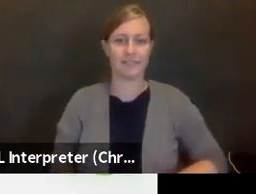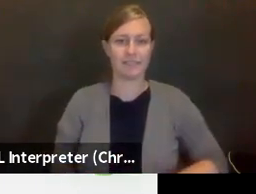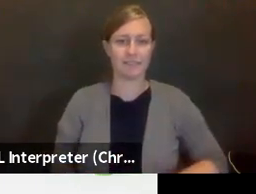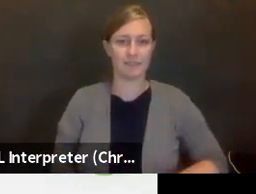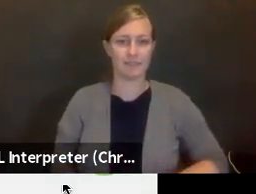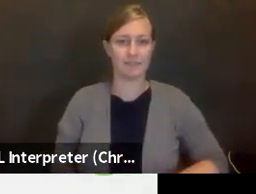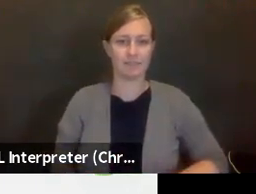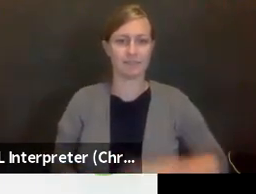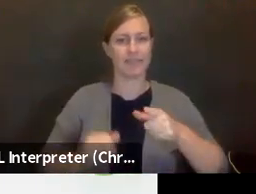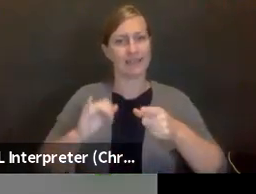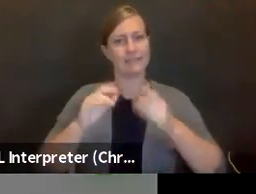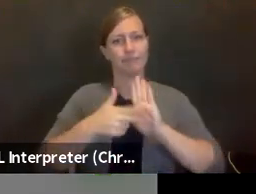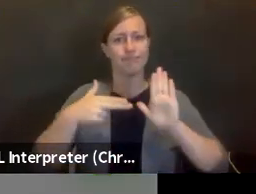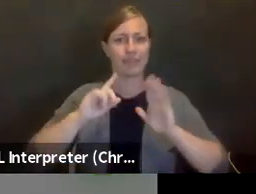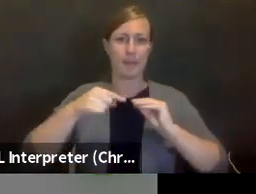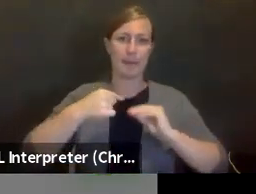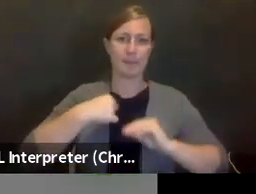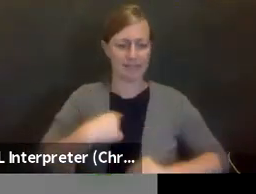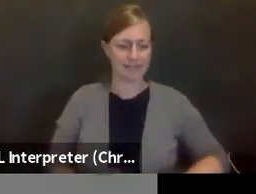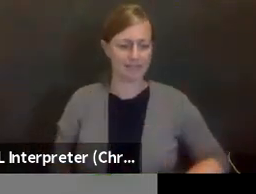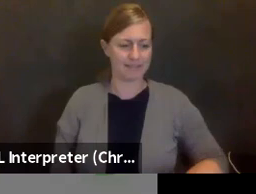And it's about me.